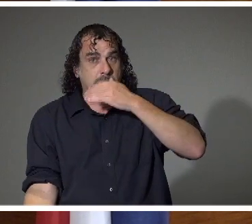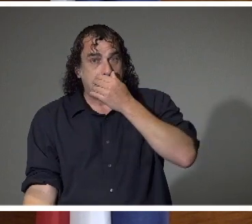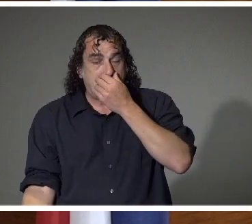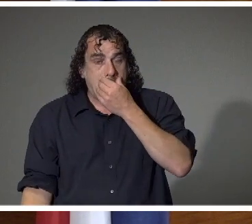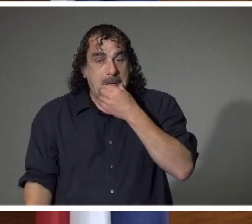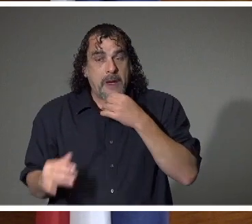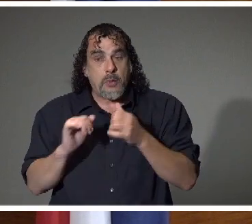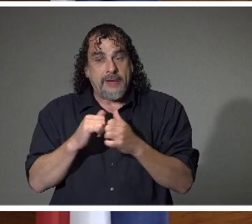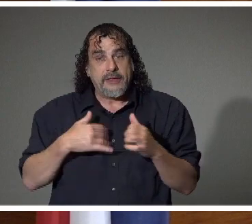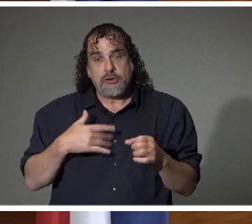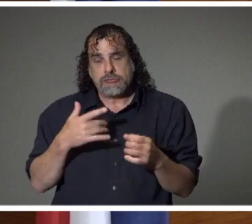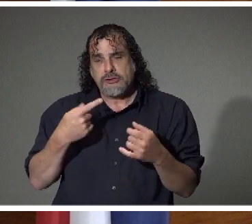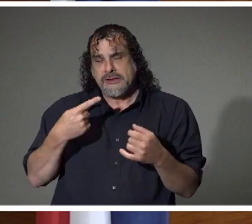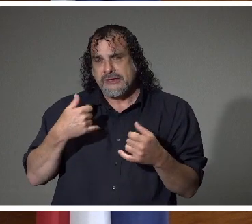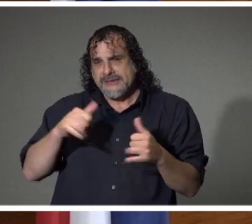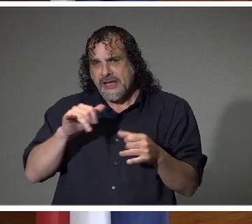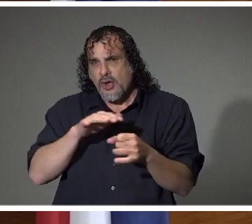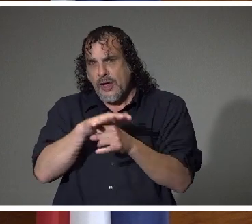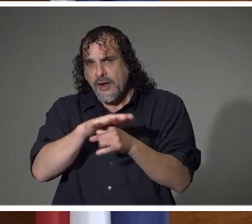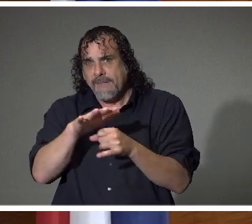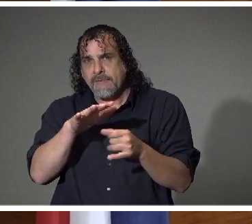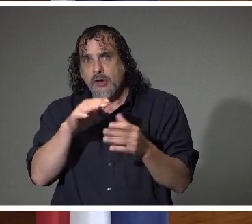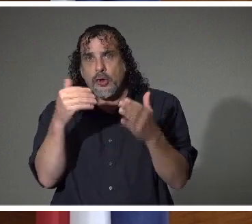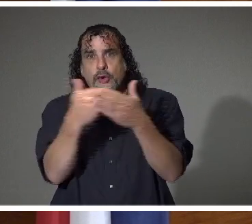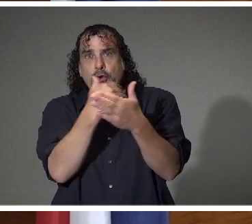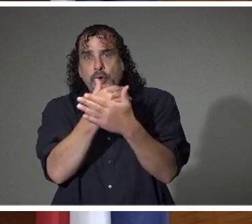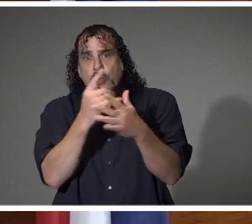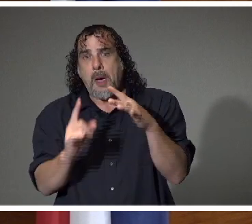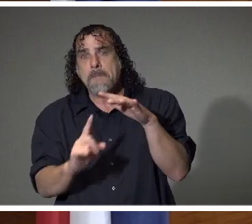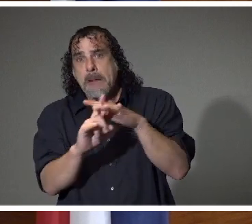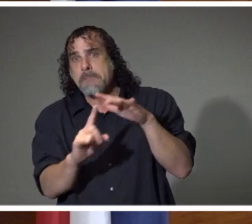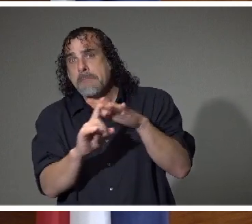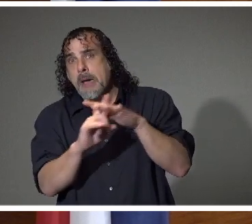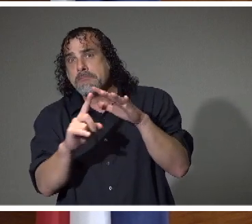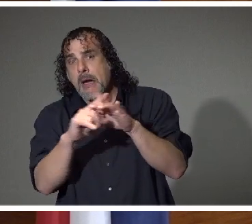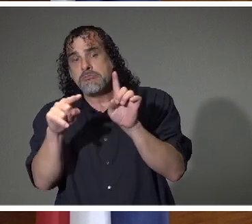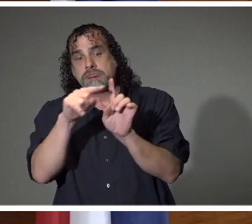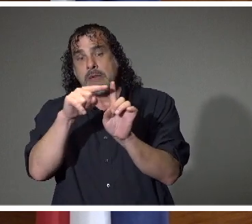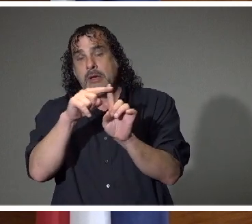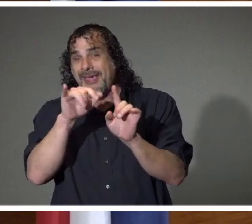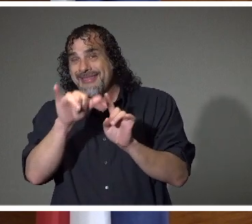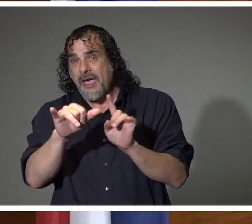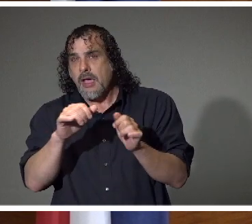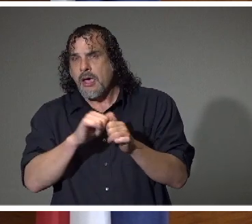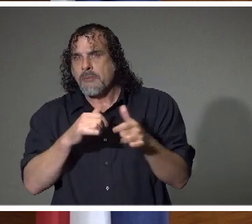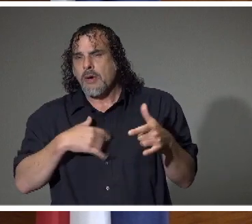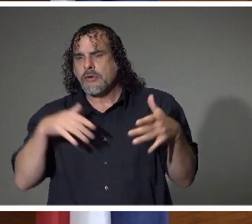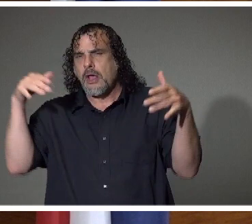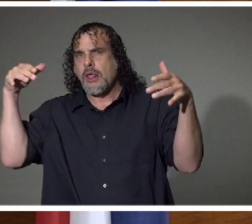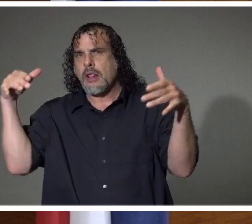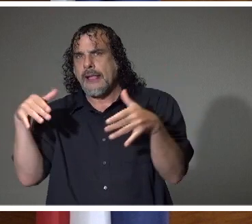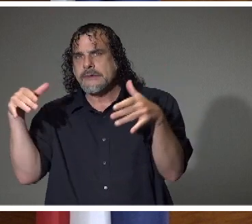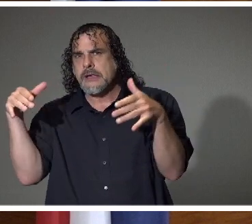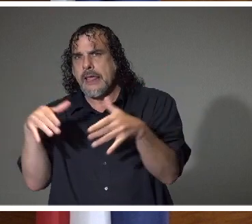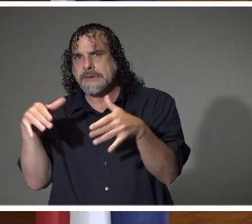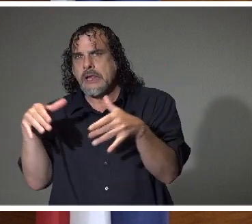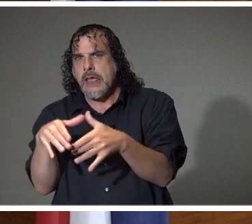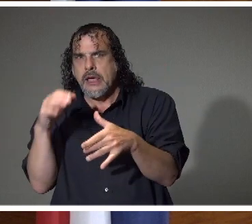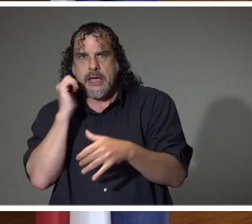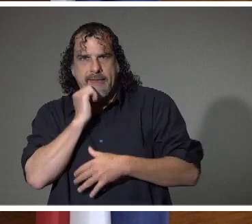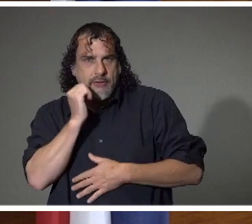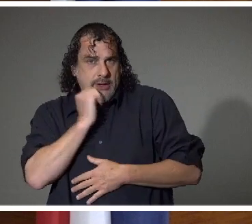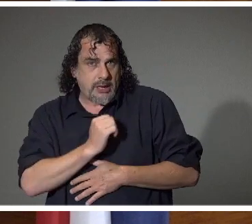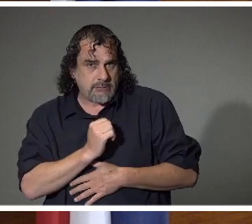still significantly new number of cases across the country, we are seeing significantly less new cases on a day-over-day